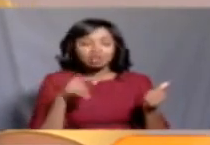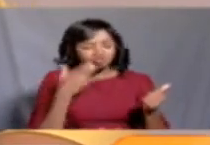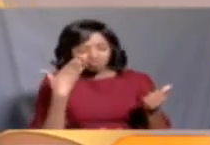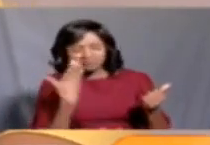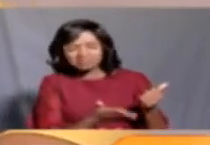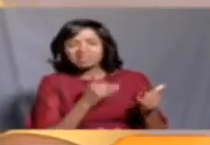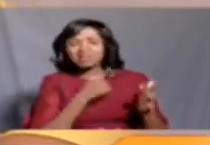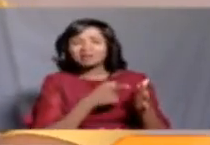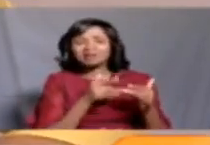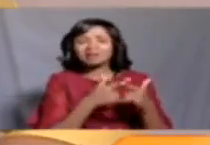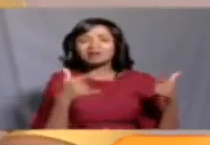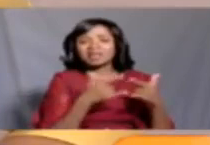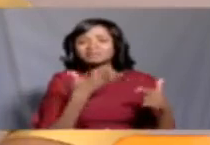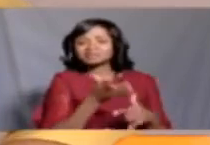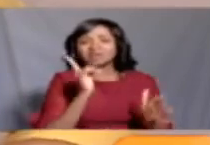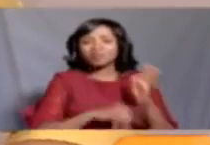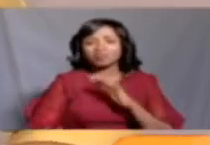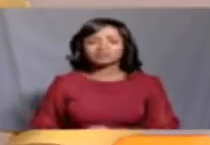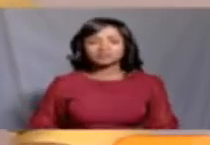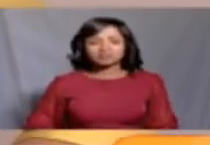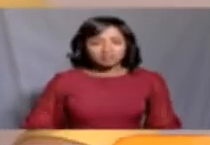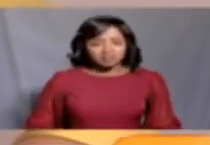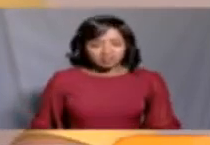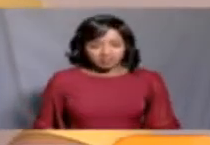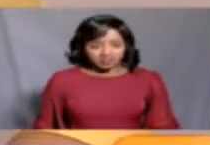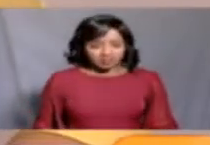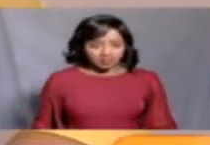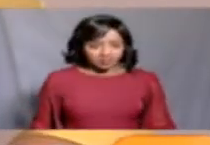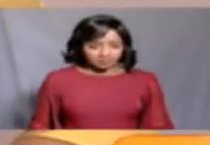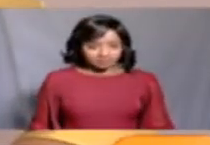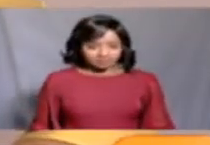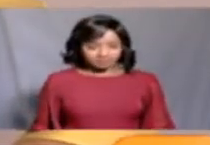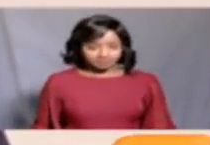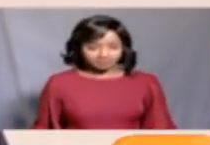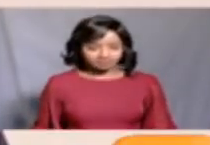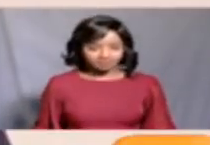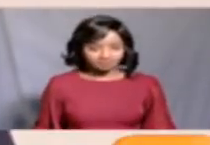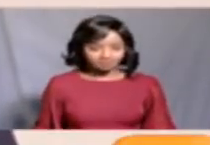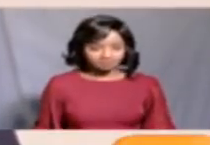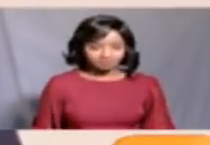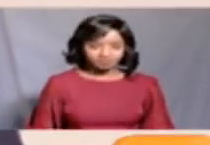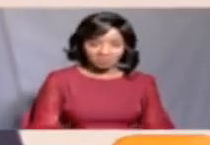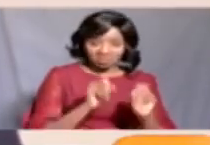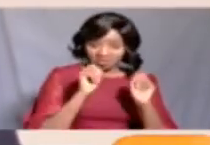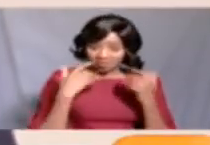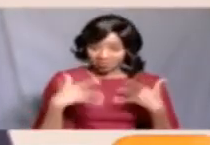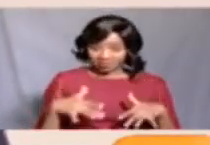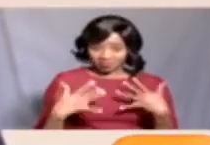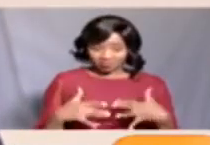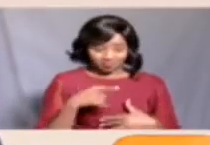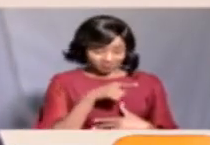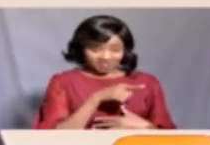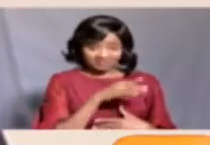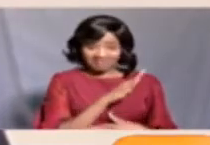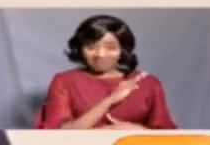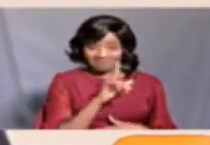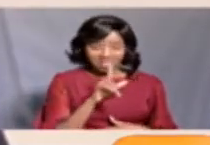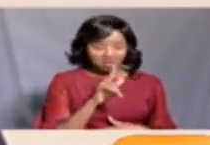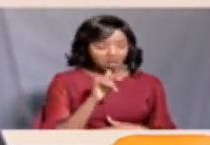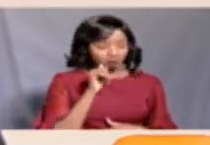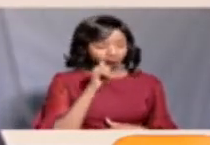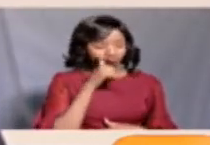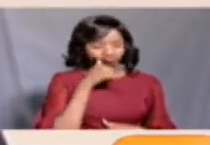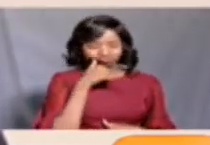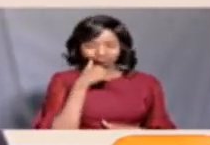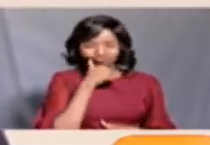you've noticed okay. so far? Okay, first of all, what I want to say is that I'm actually impressed by it. Let me begin with the positives.